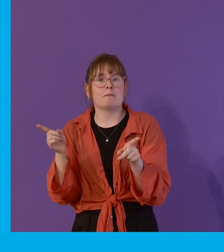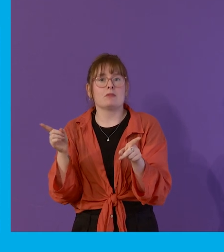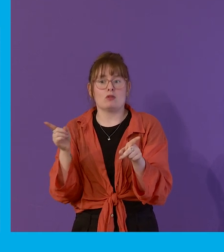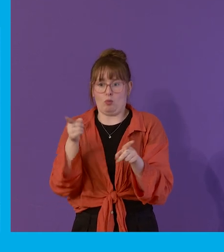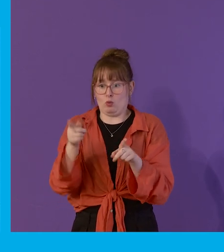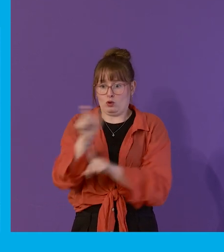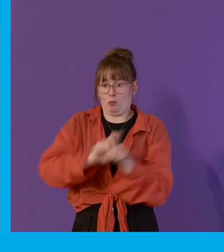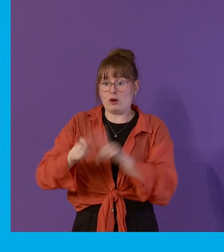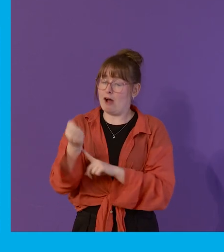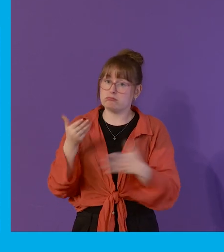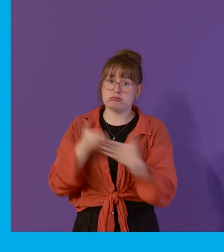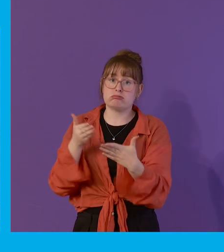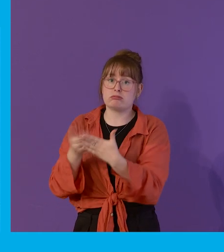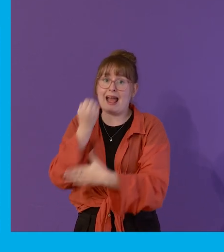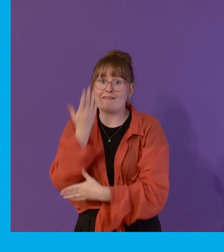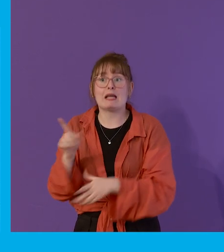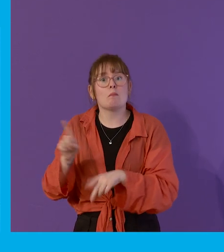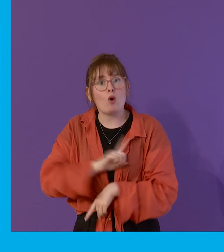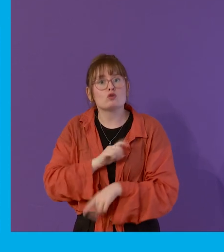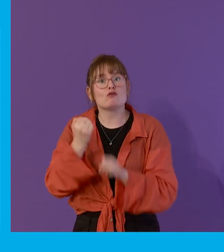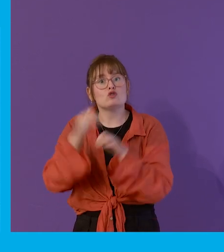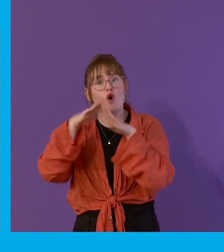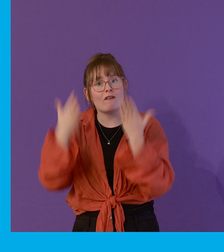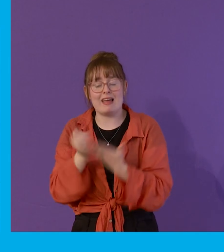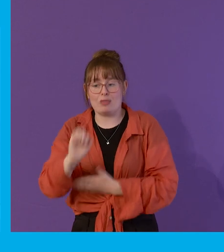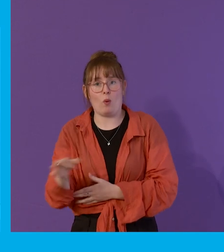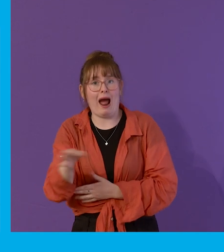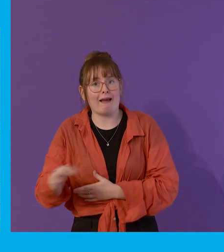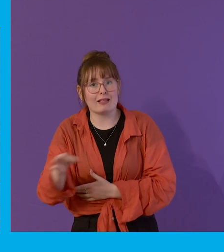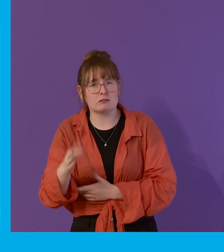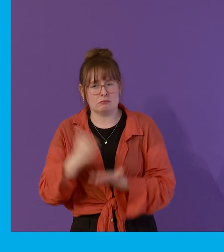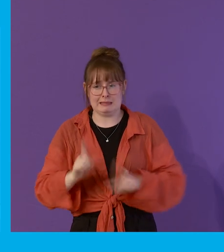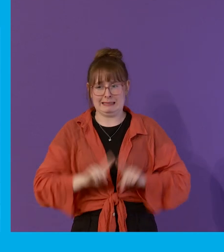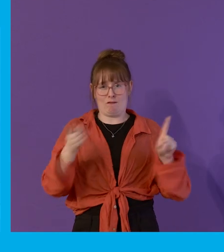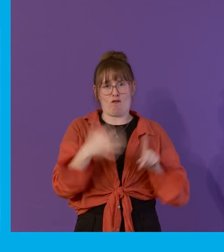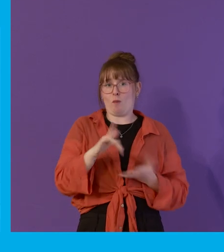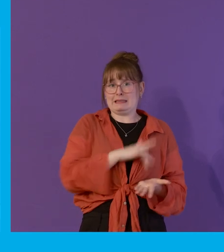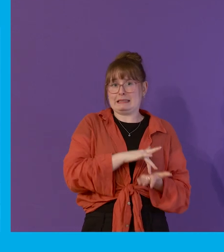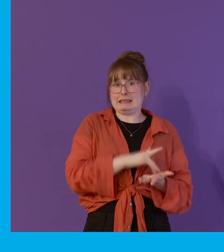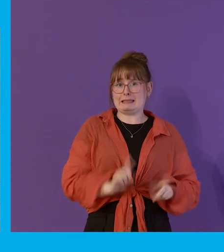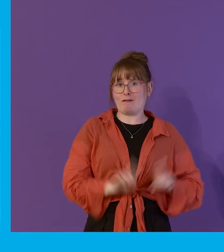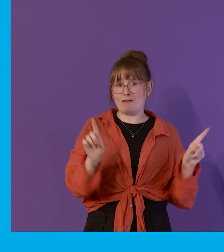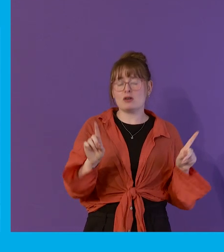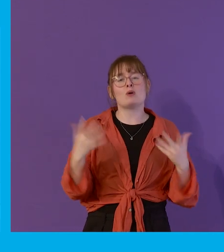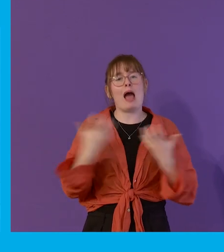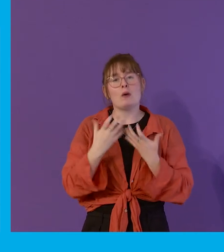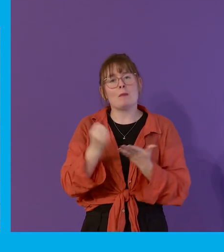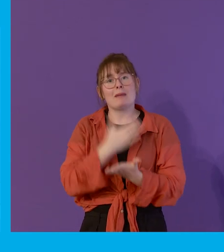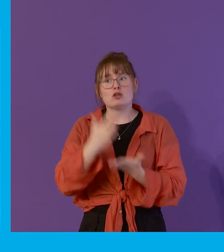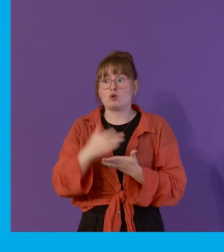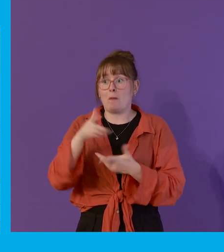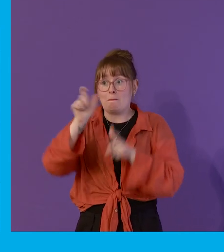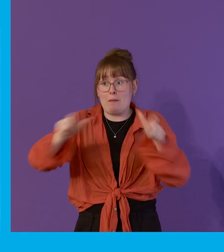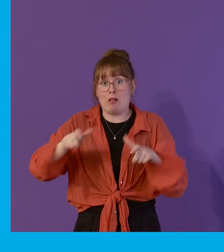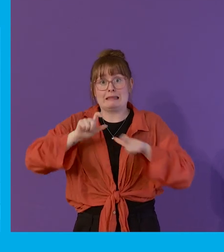that a community faces because of the geography that they live in. And one of the big challenges of how do we maintain population in